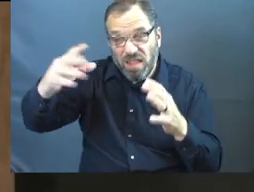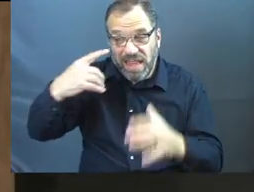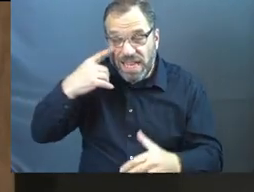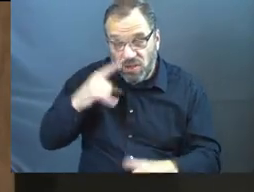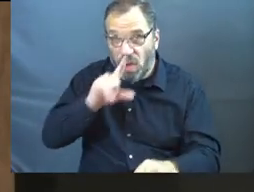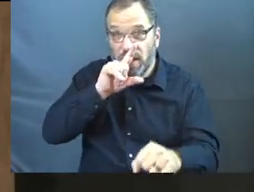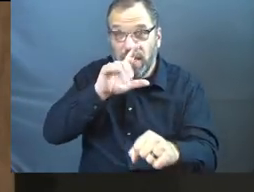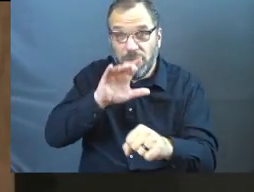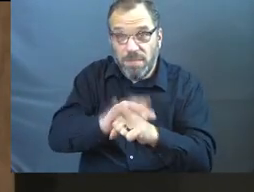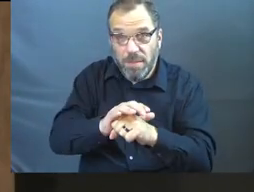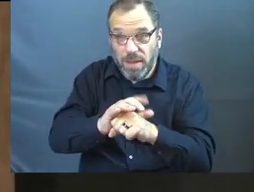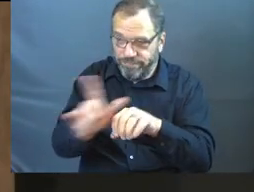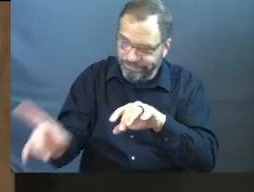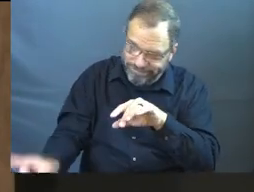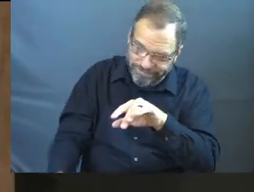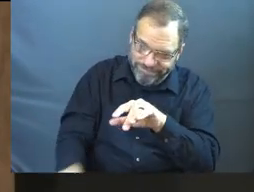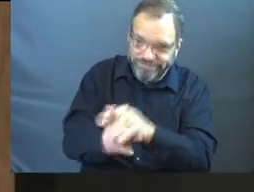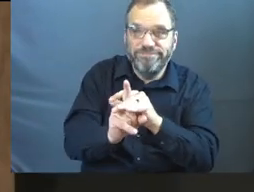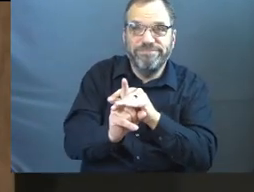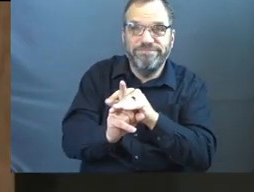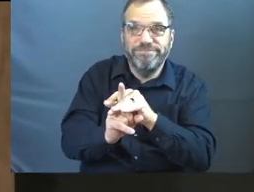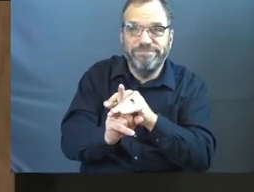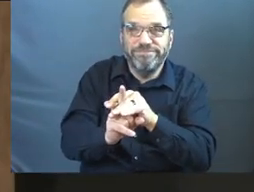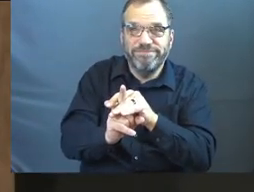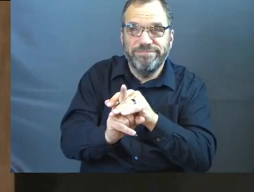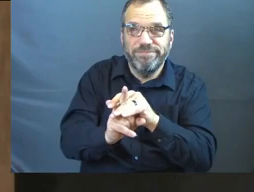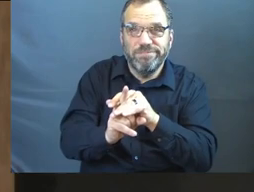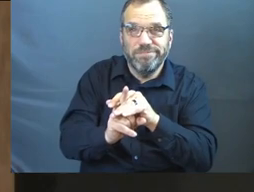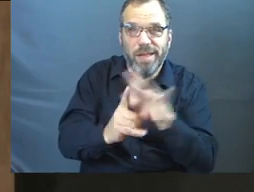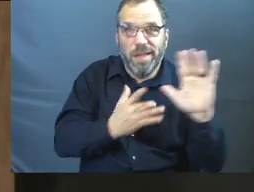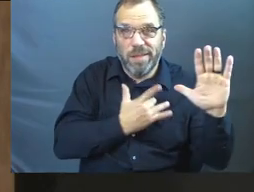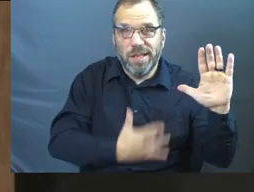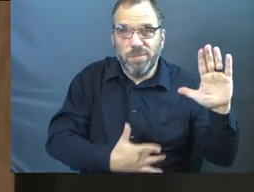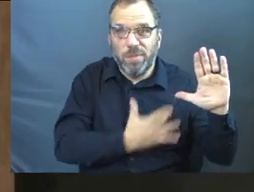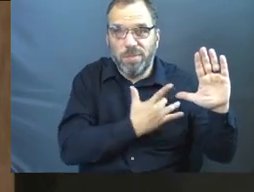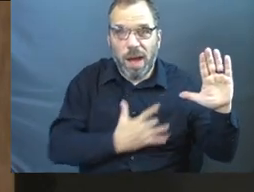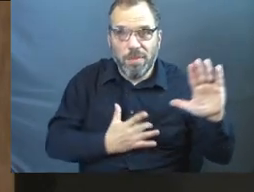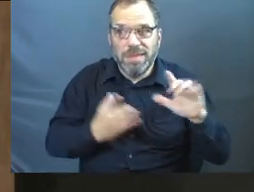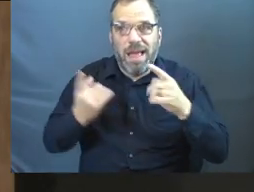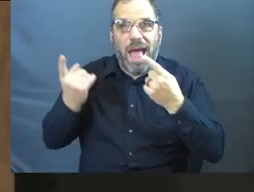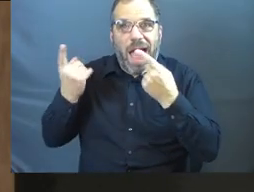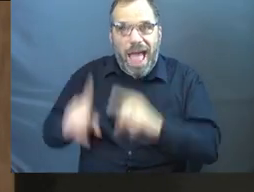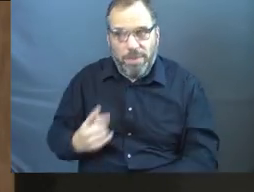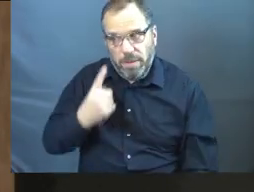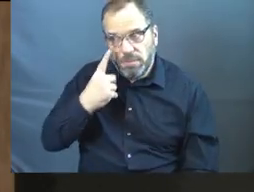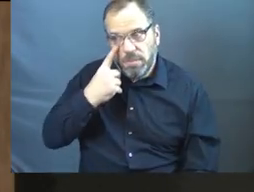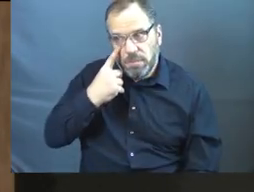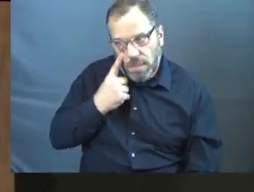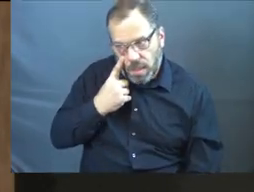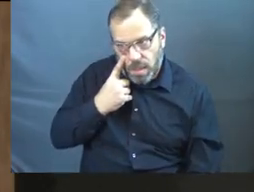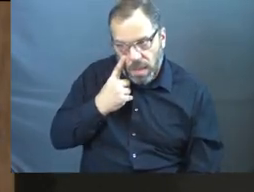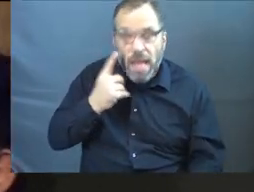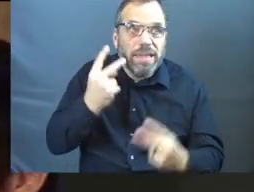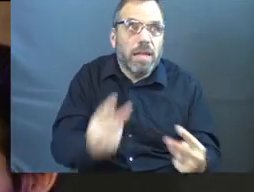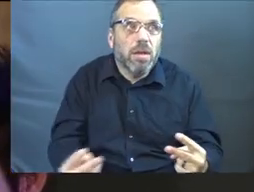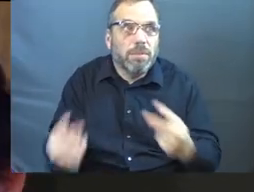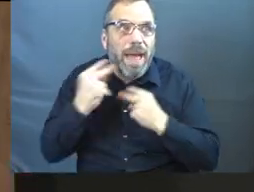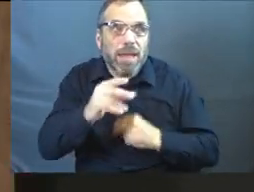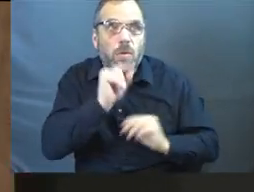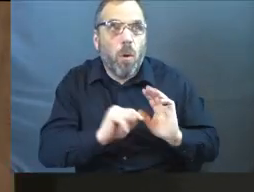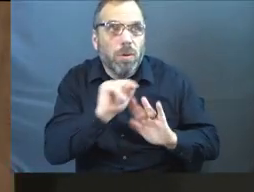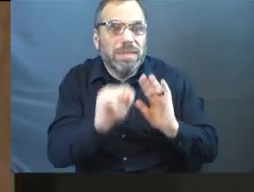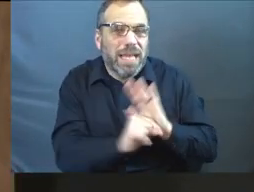his commitment come into fruition. They saw his promise take place. They look back at the prophecies